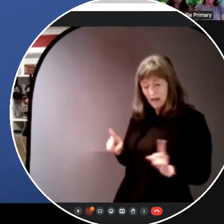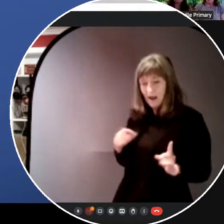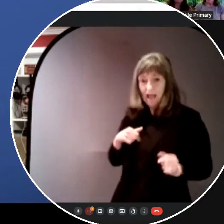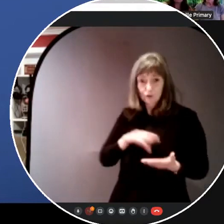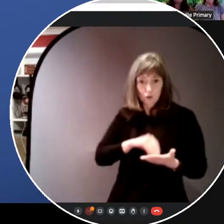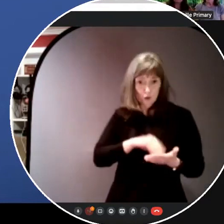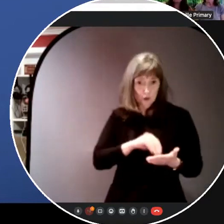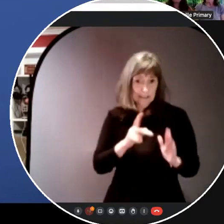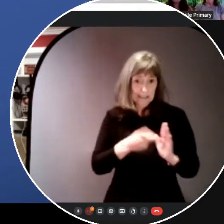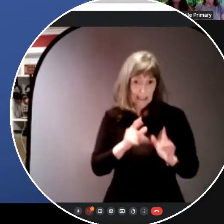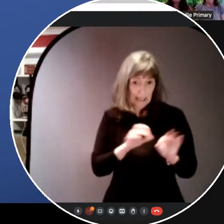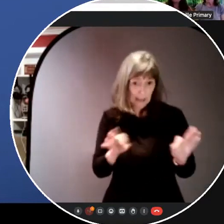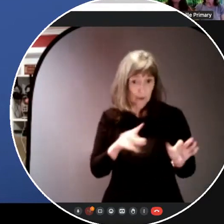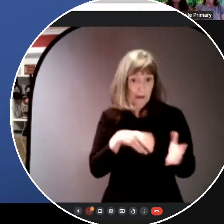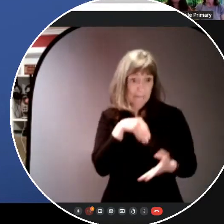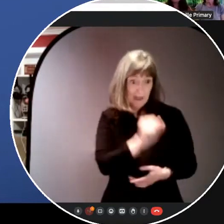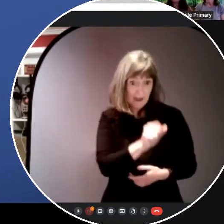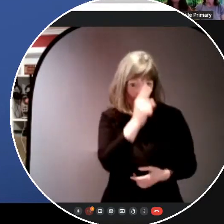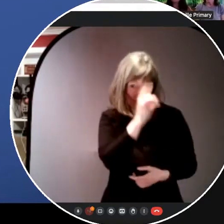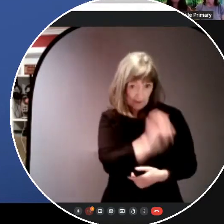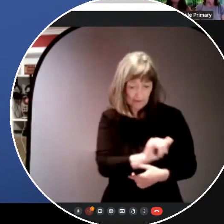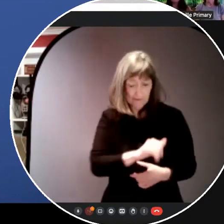So when my